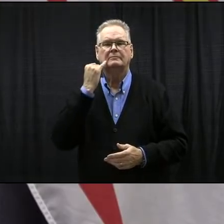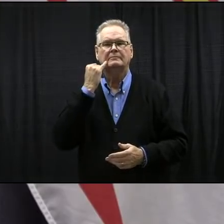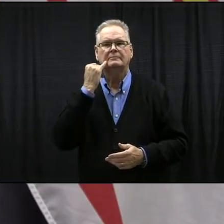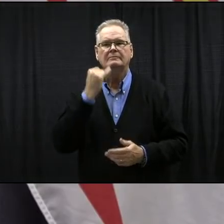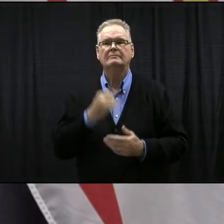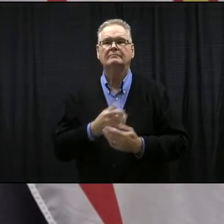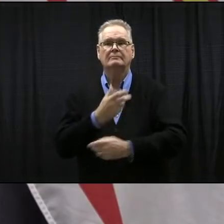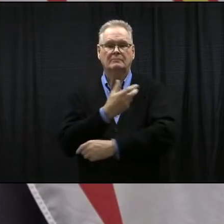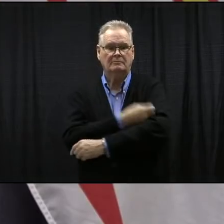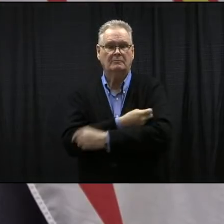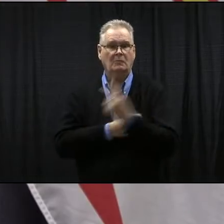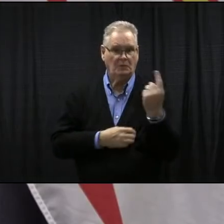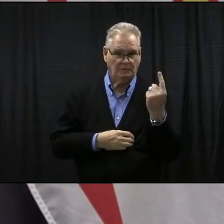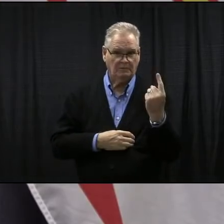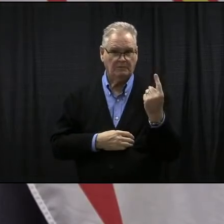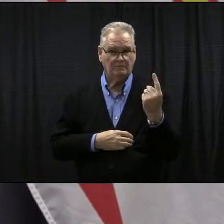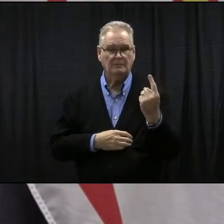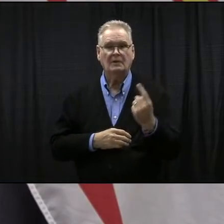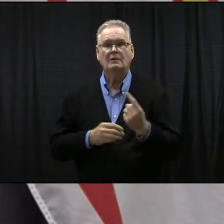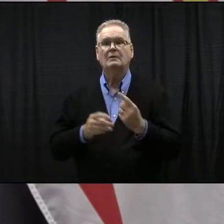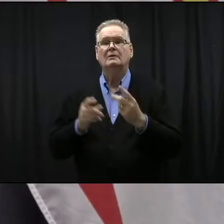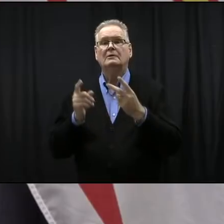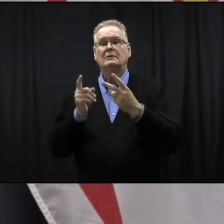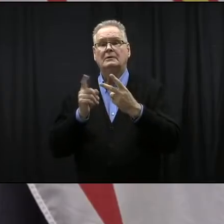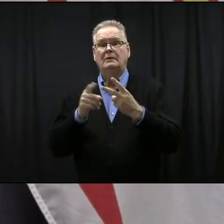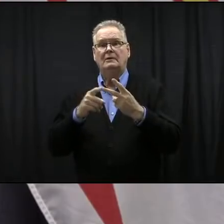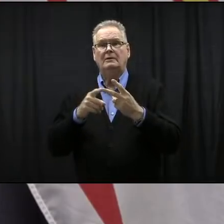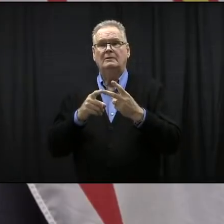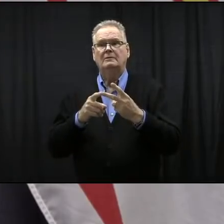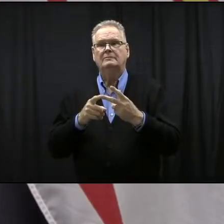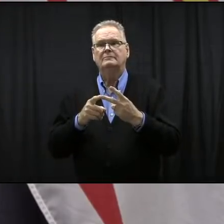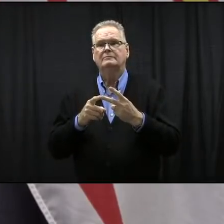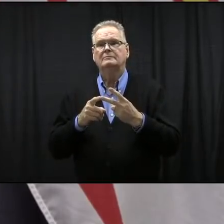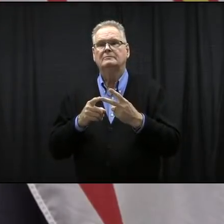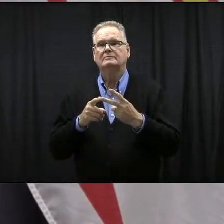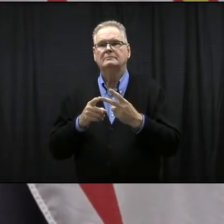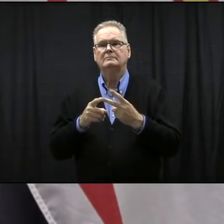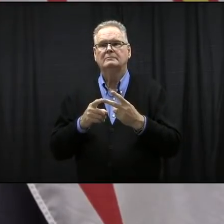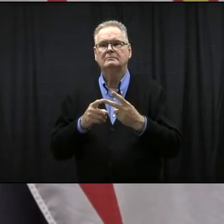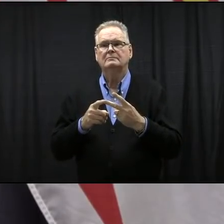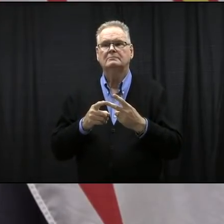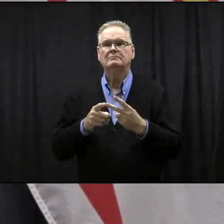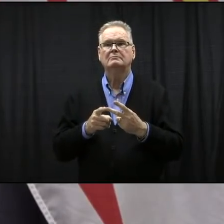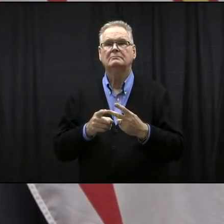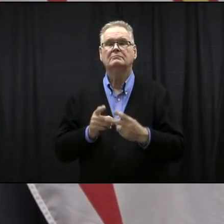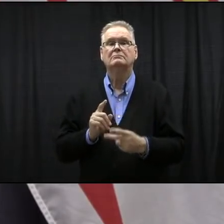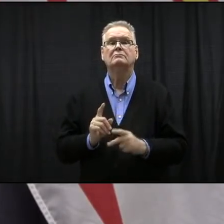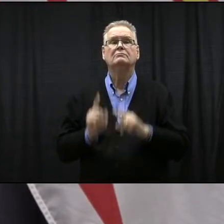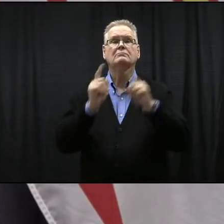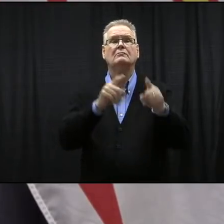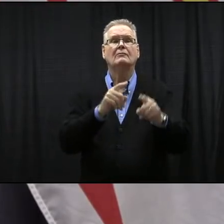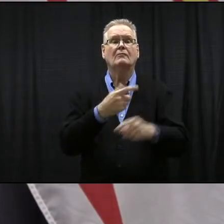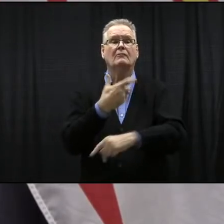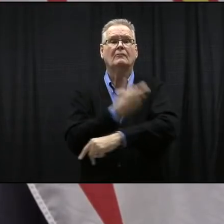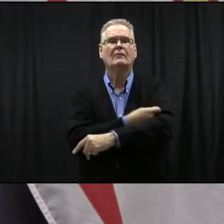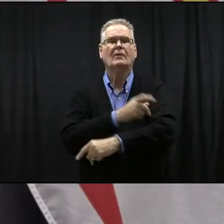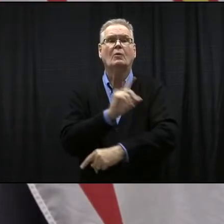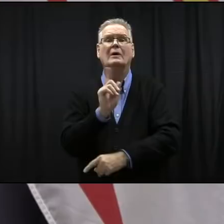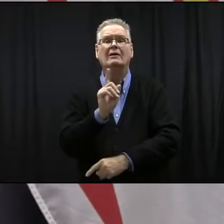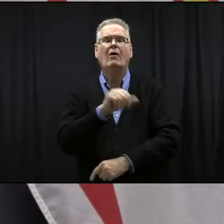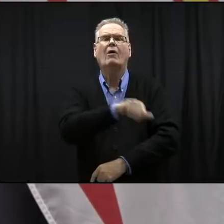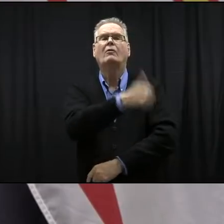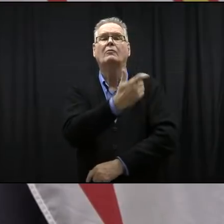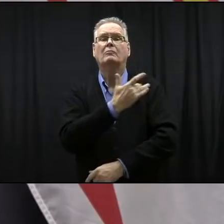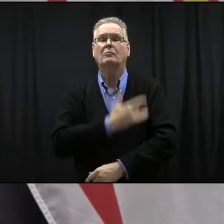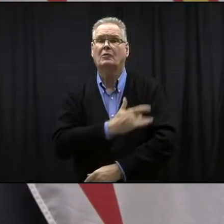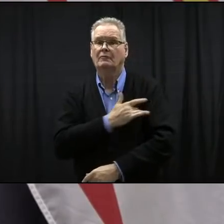anticipated that these out-of-province vaccination numbers will be included in the total provincial vaccination numbers in the coming weeks. In our